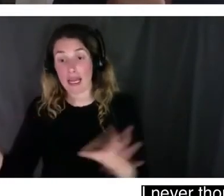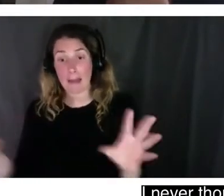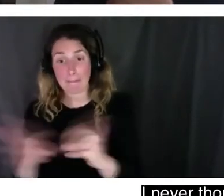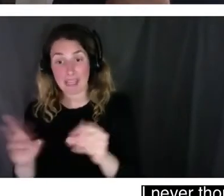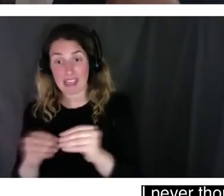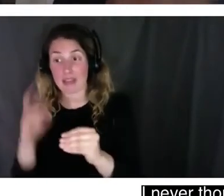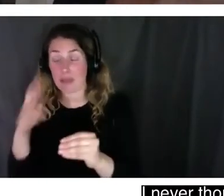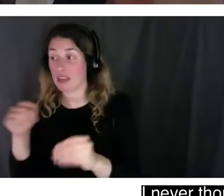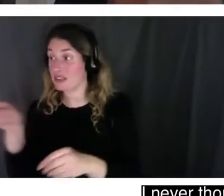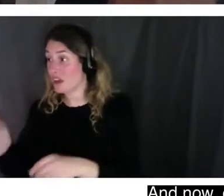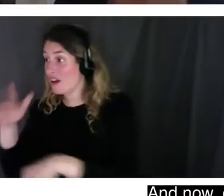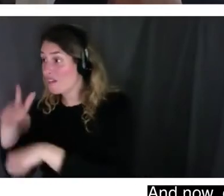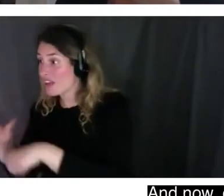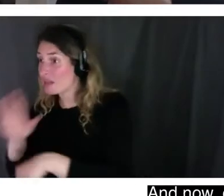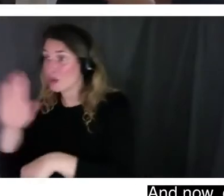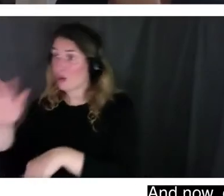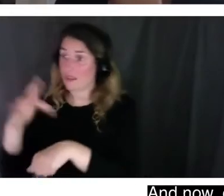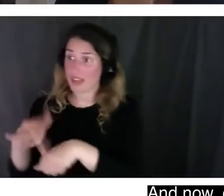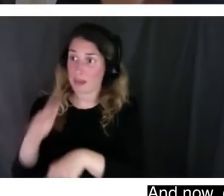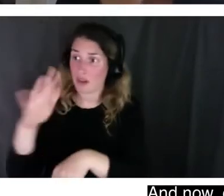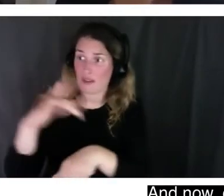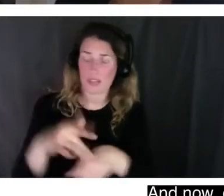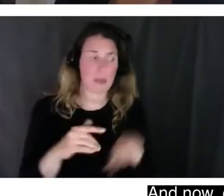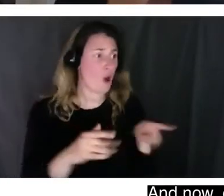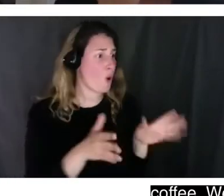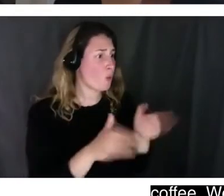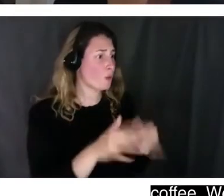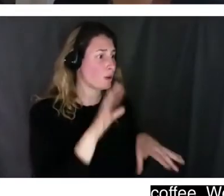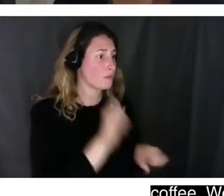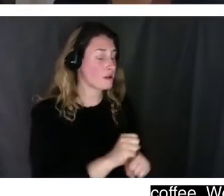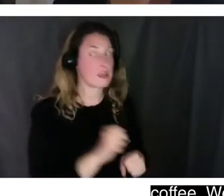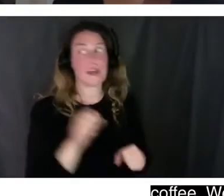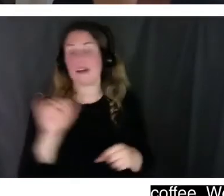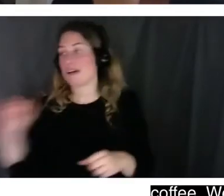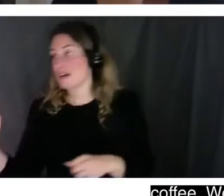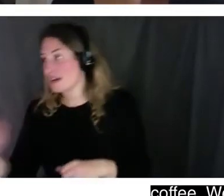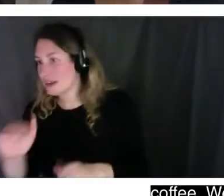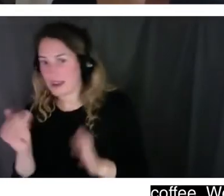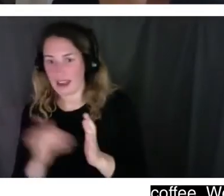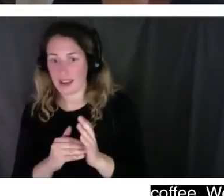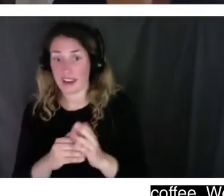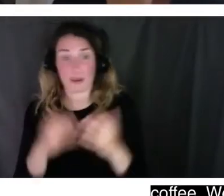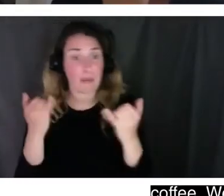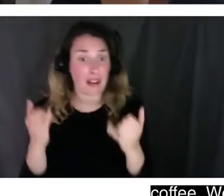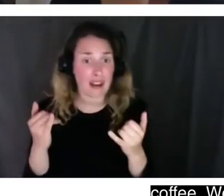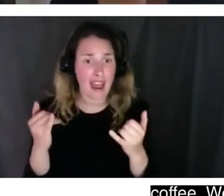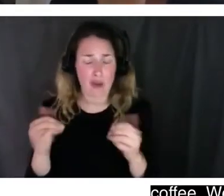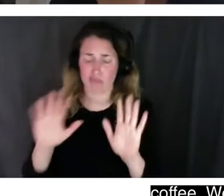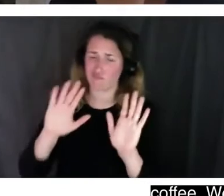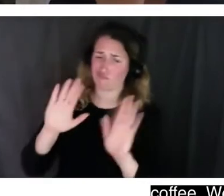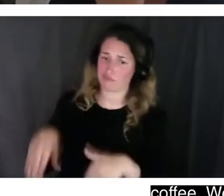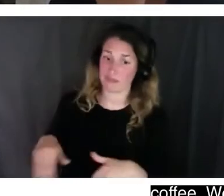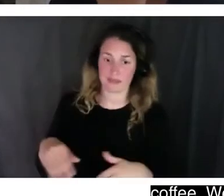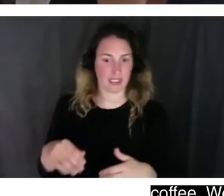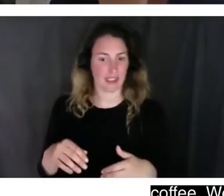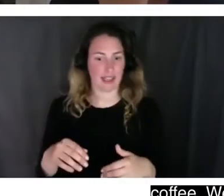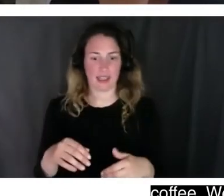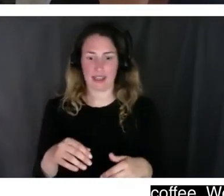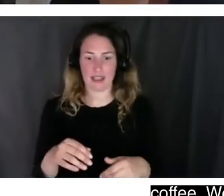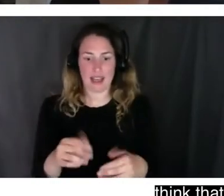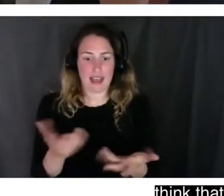it. And now, yeah, now we're like instant coffee. We're meeting, right,